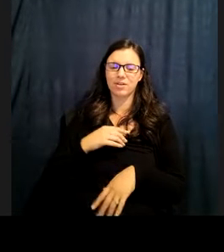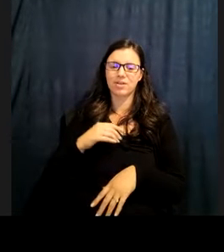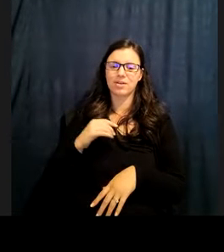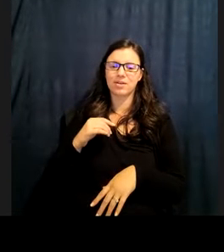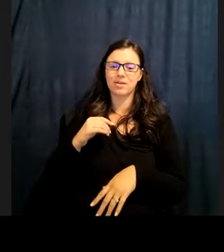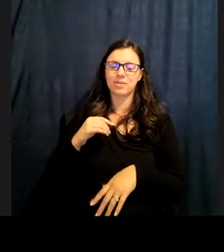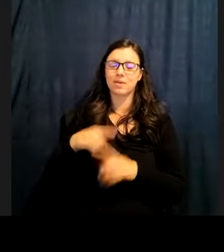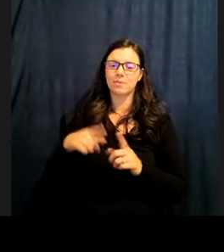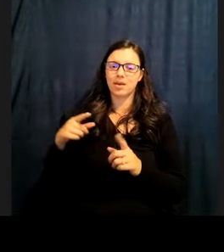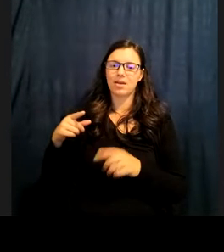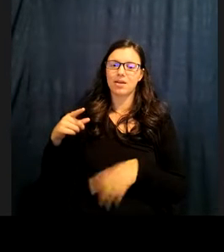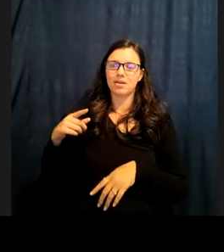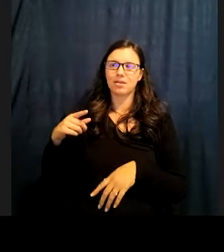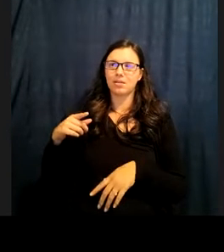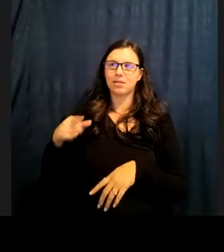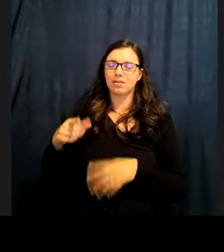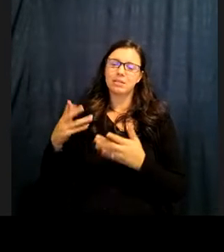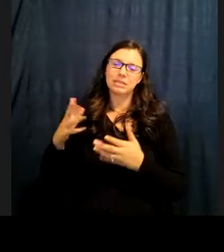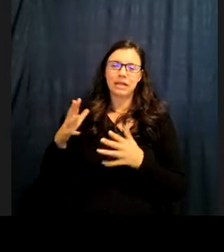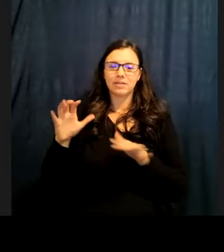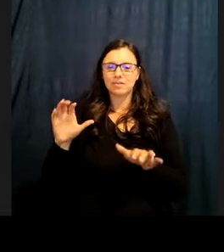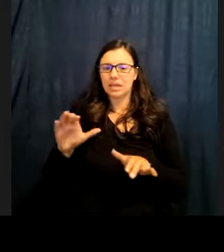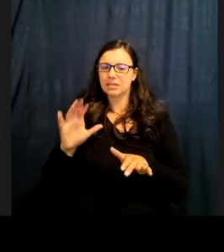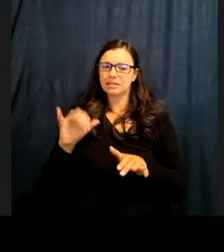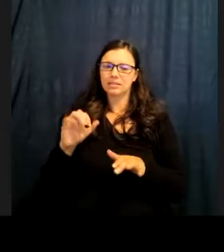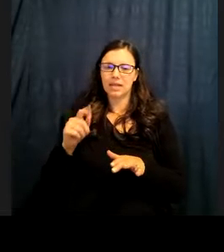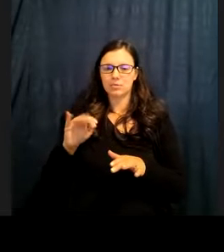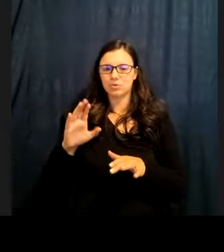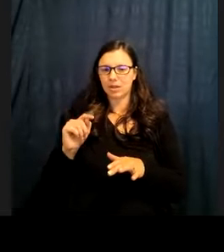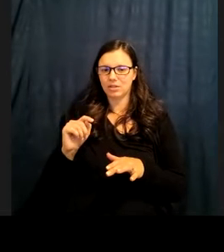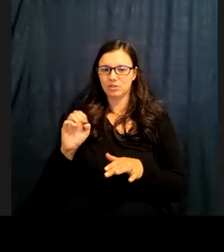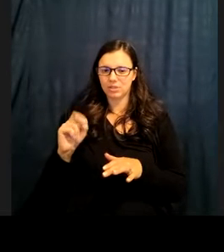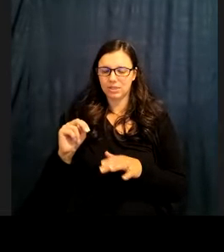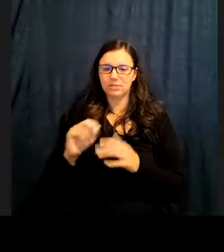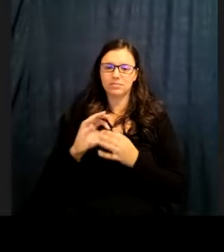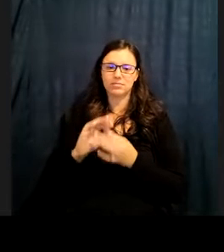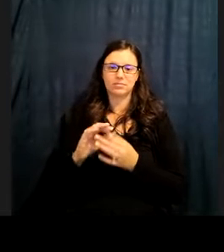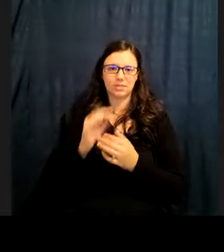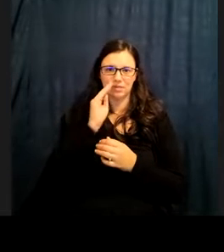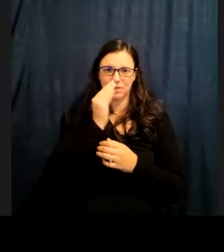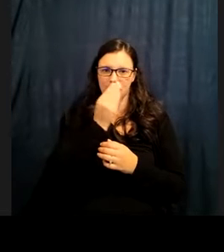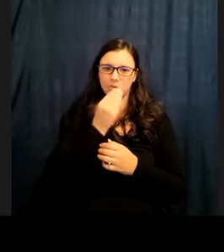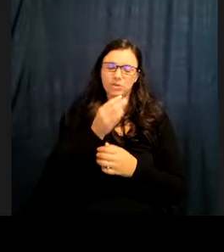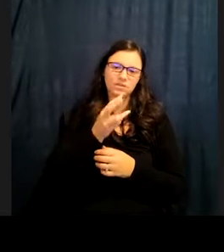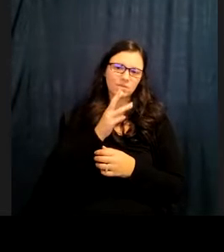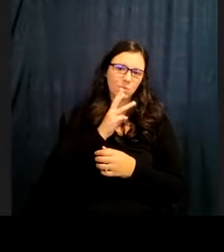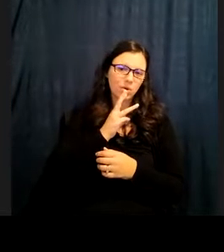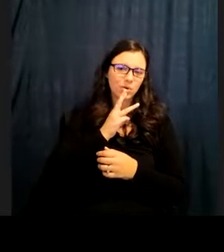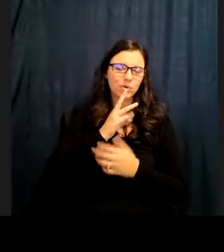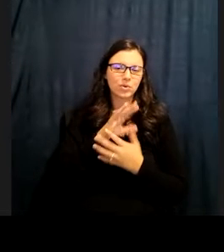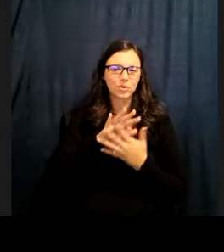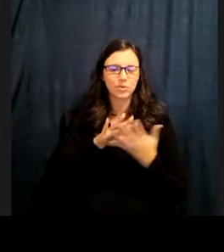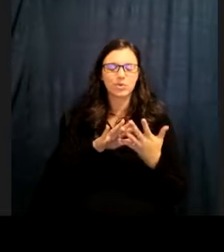But she does kind of do a little bit of abstraction with some of the flowers and the water in ways that I